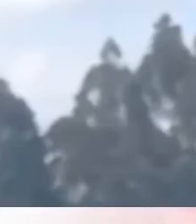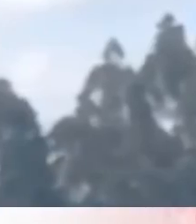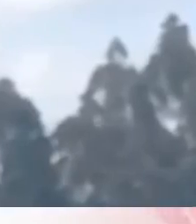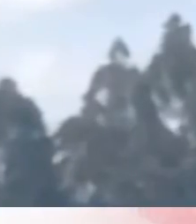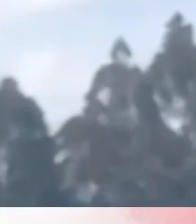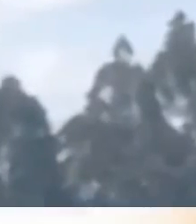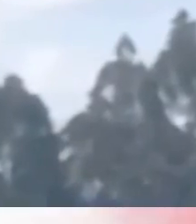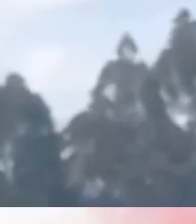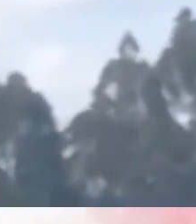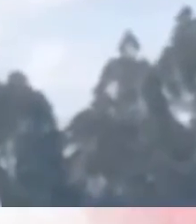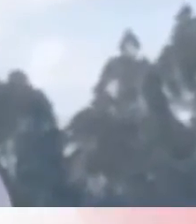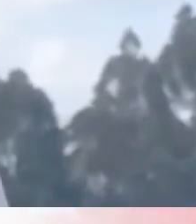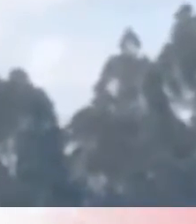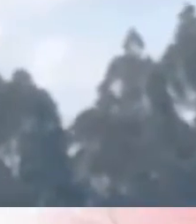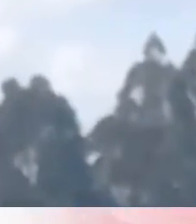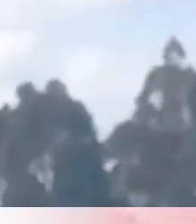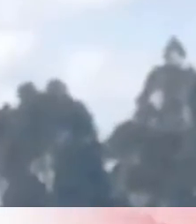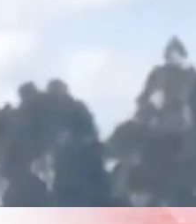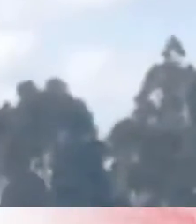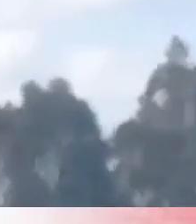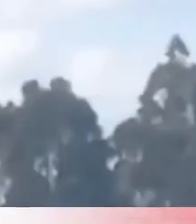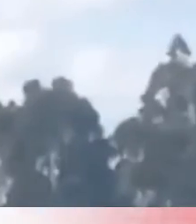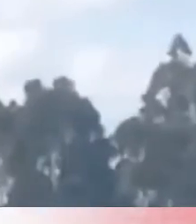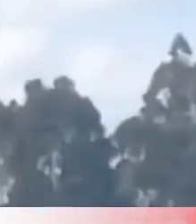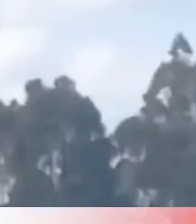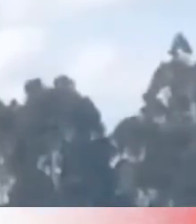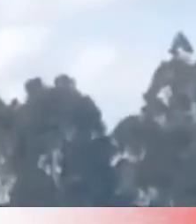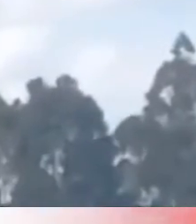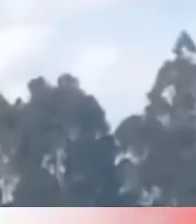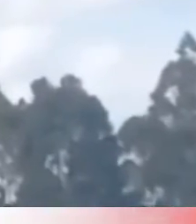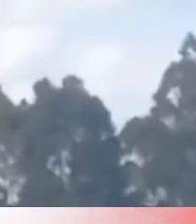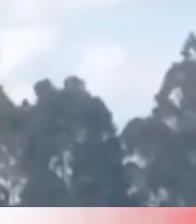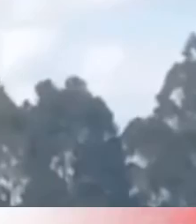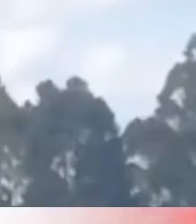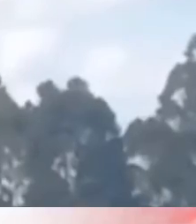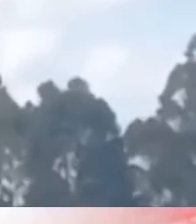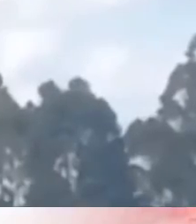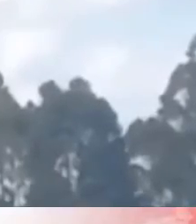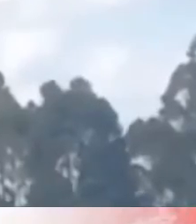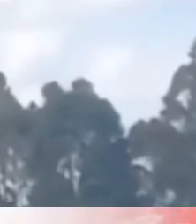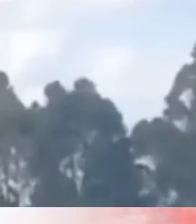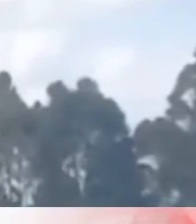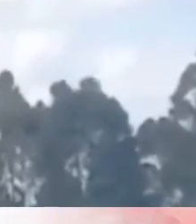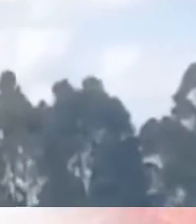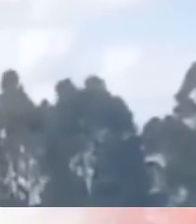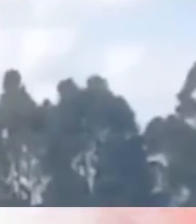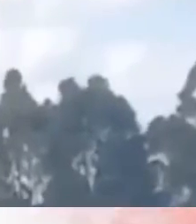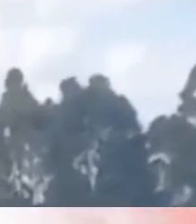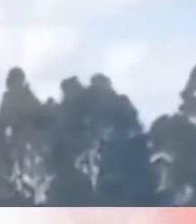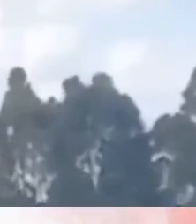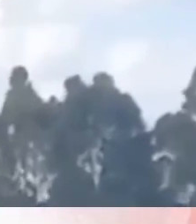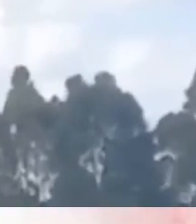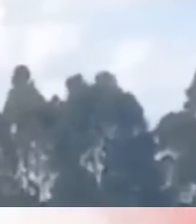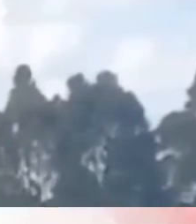Agnes ametuacha akiwa bado ni mtoto mdogo sana, alikuwa na umri wa miaka 25, lakini